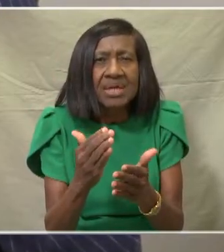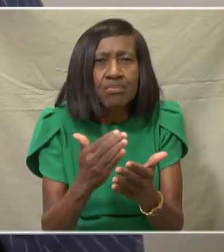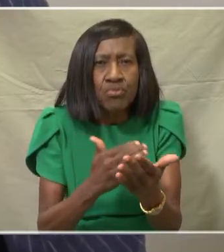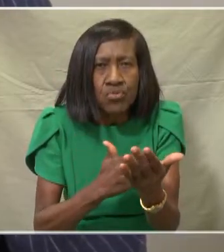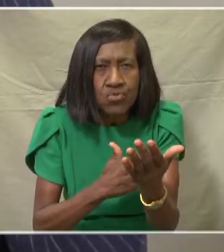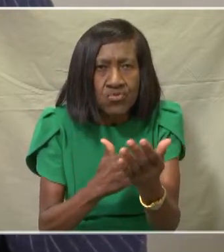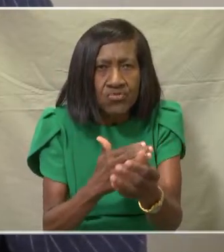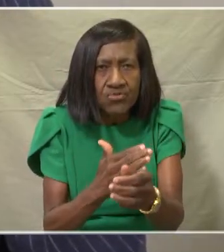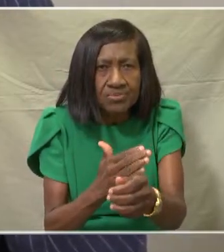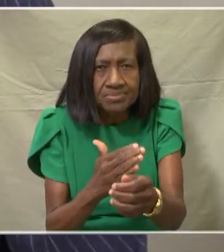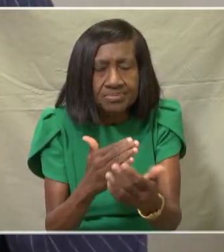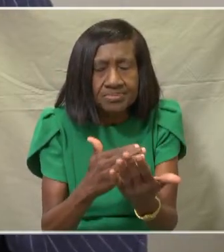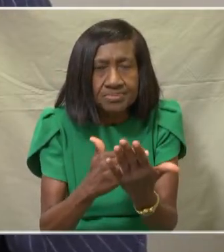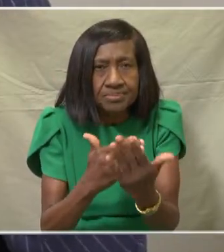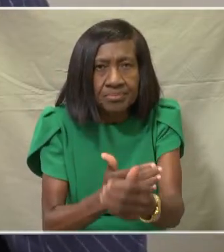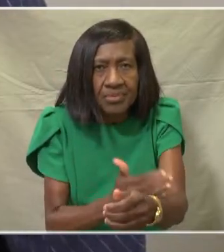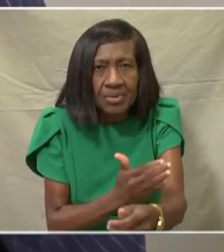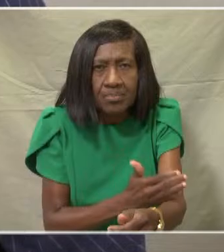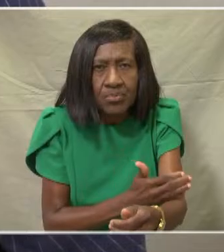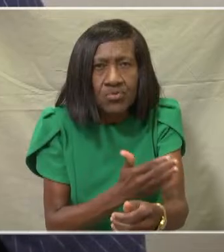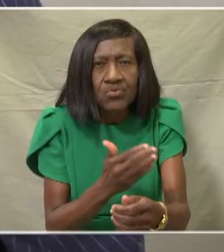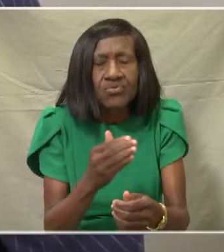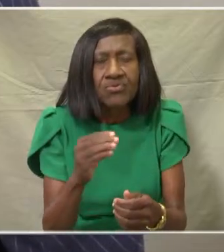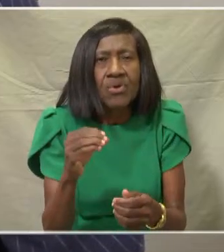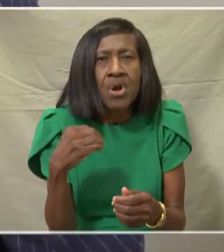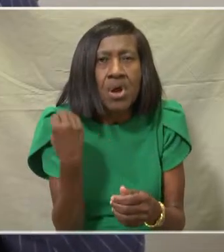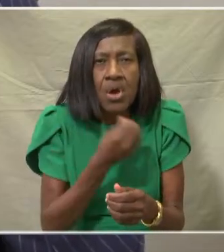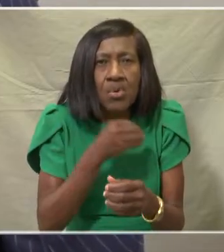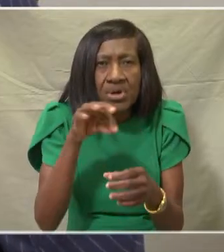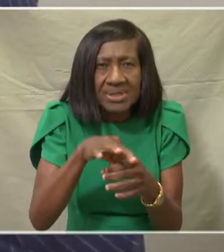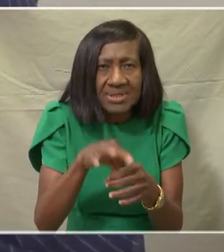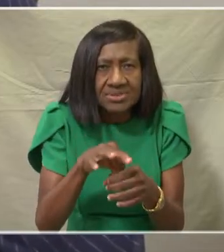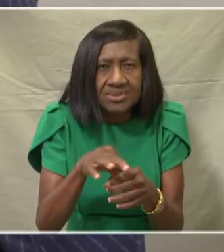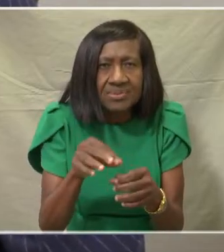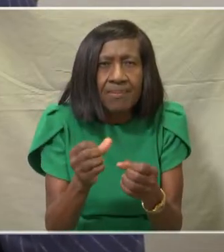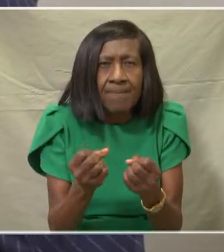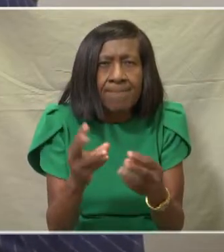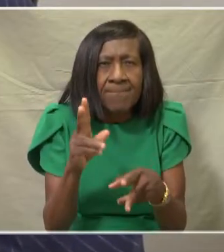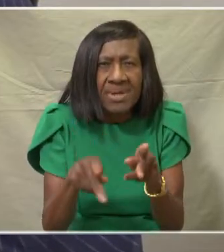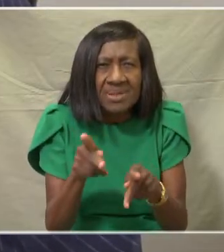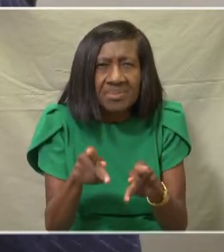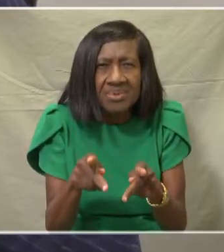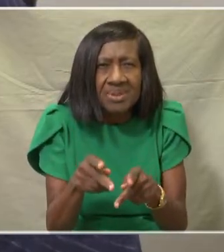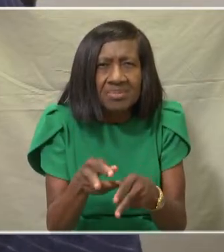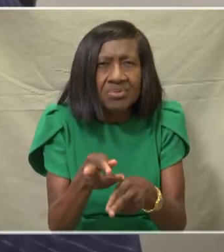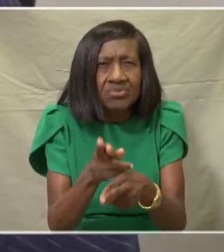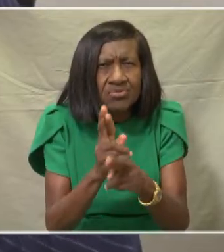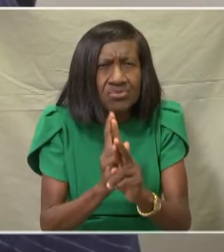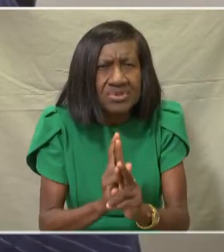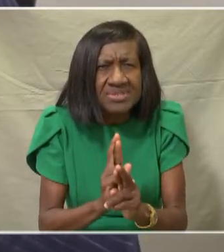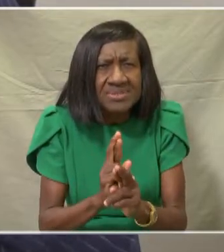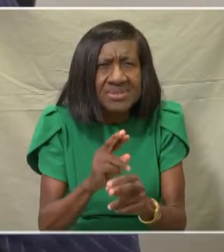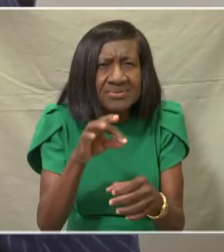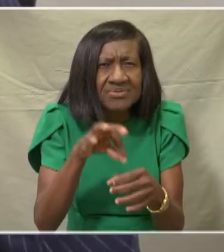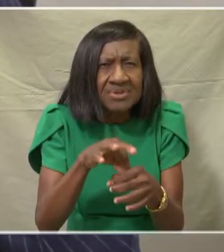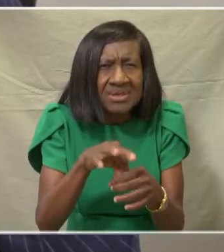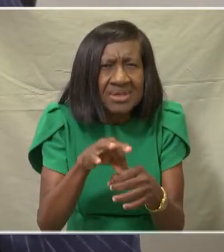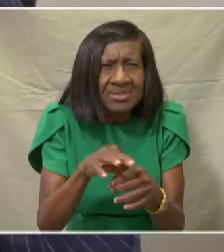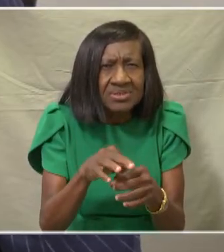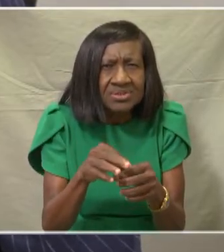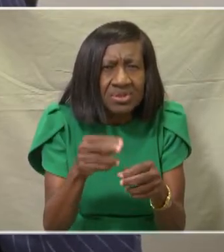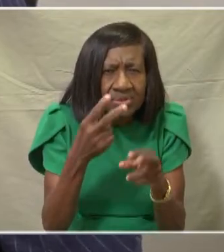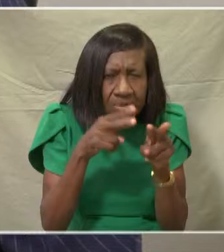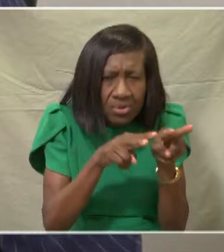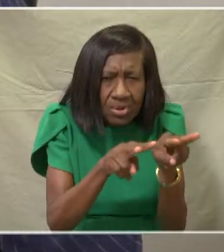anywhere in the world. Many countries receive election observation missions. I have been on many election observation